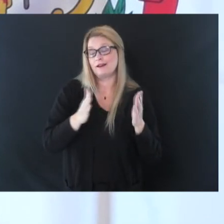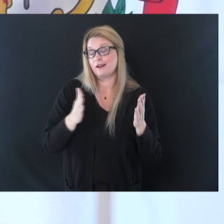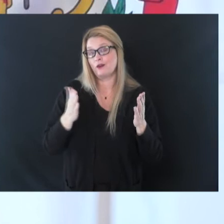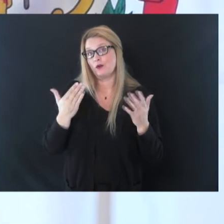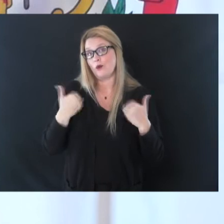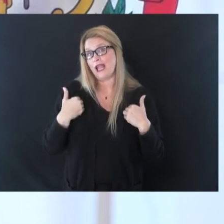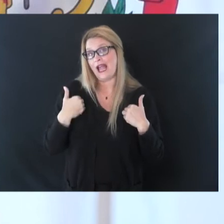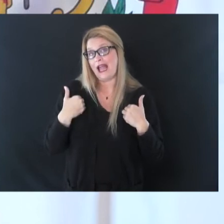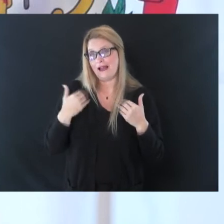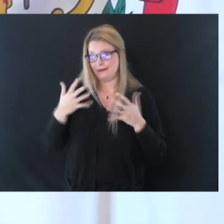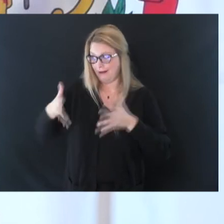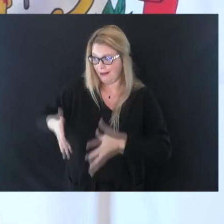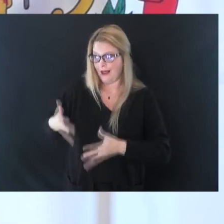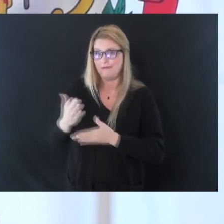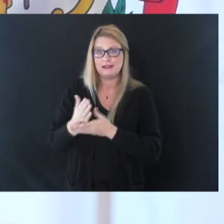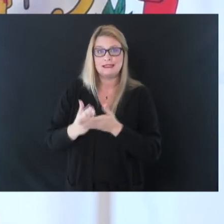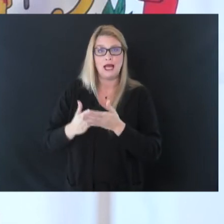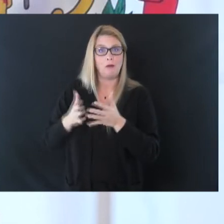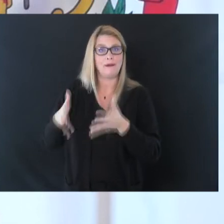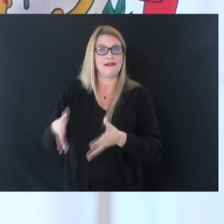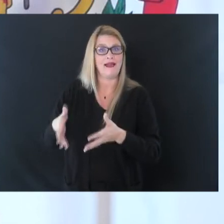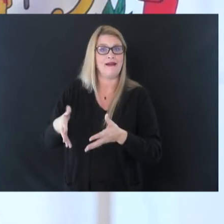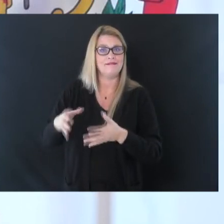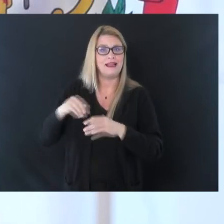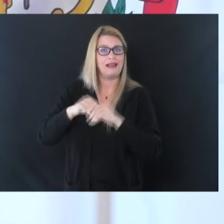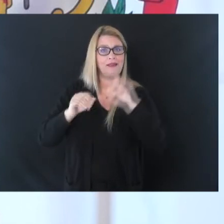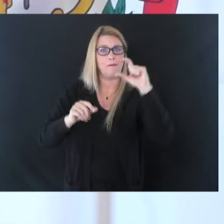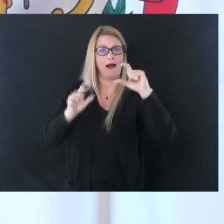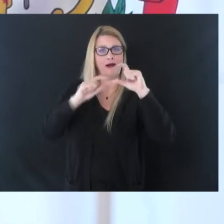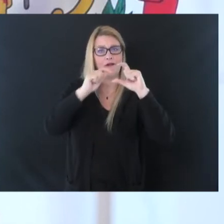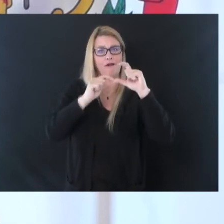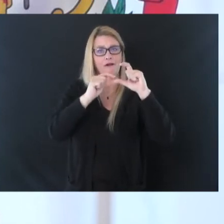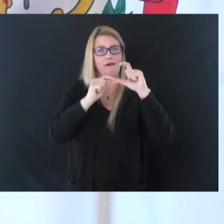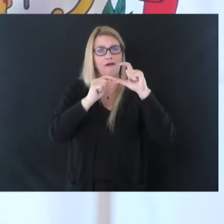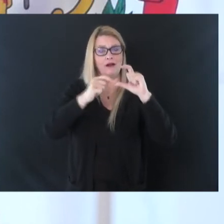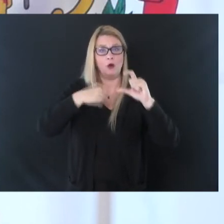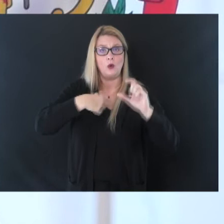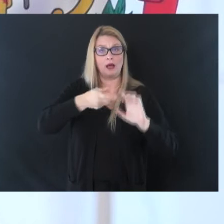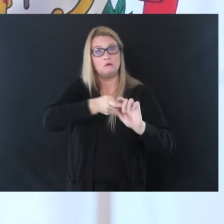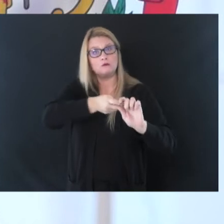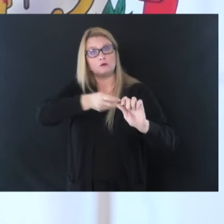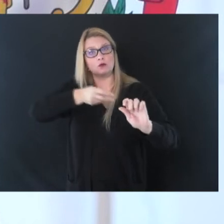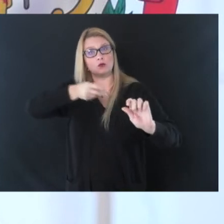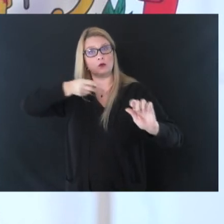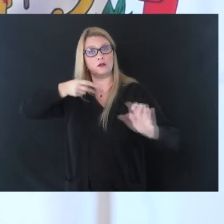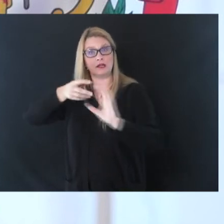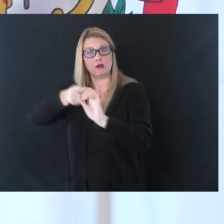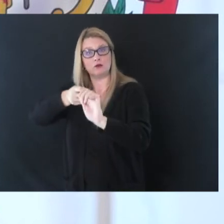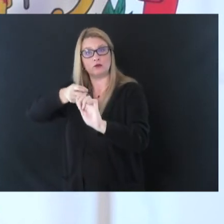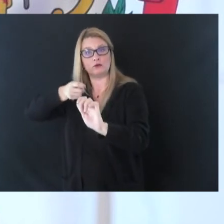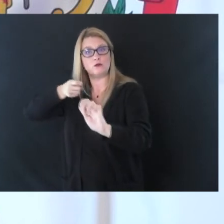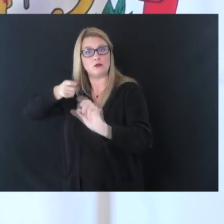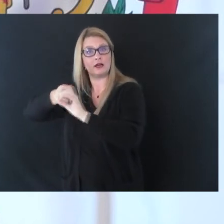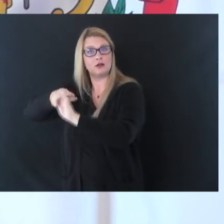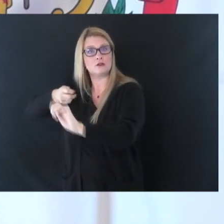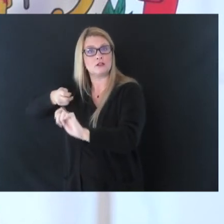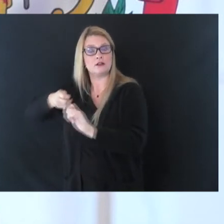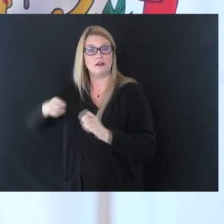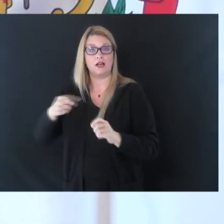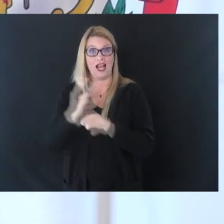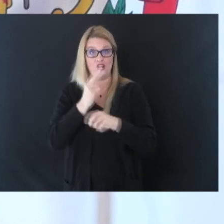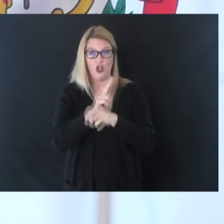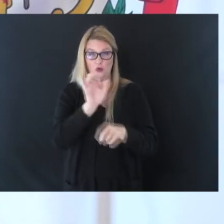had extra doses in the vials, and we had people not show up or cancel their time